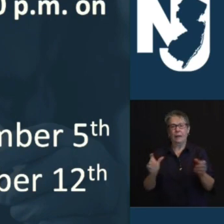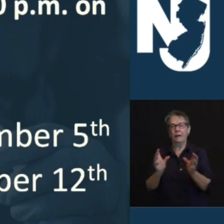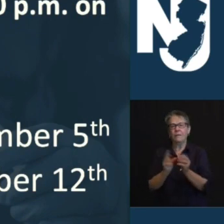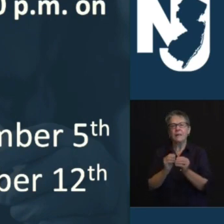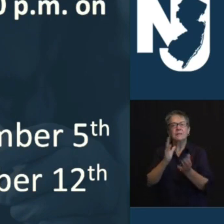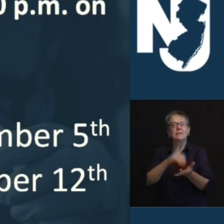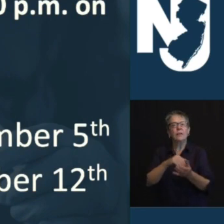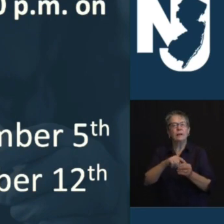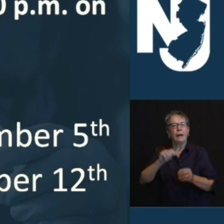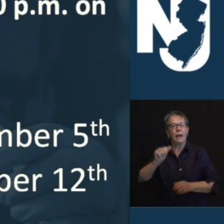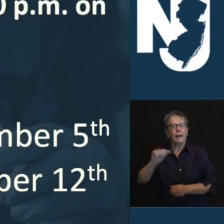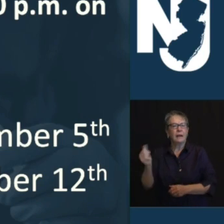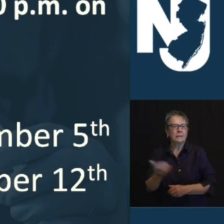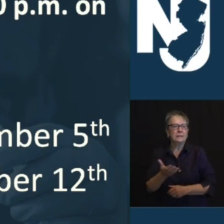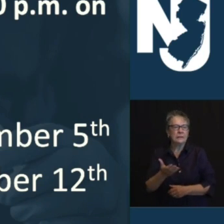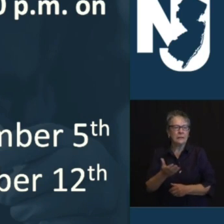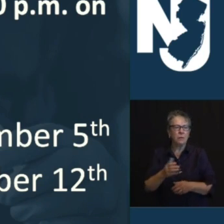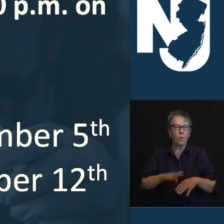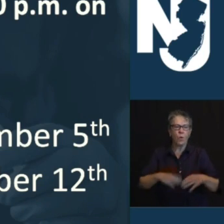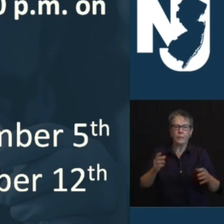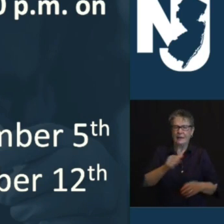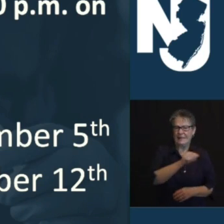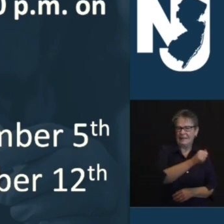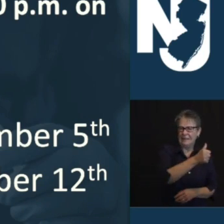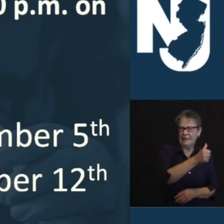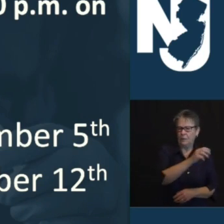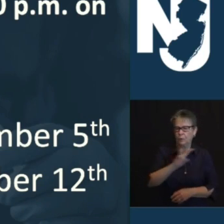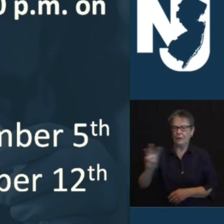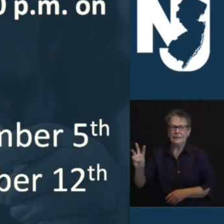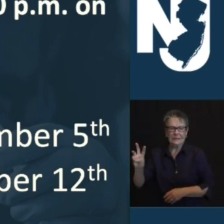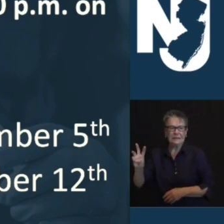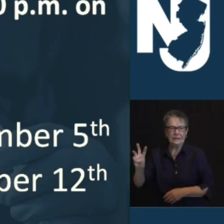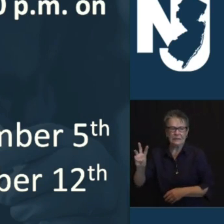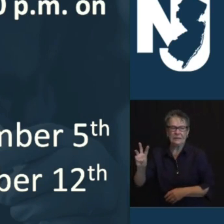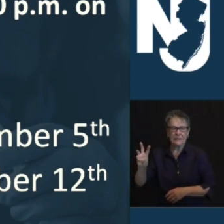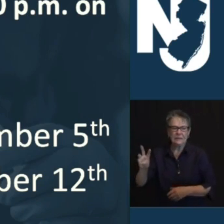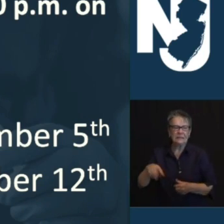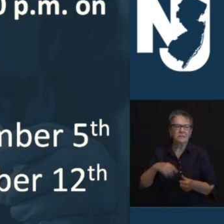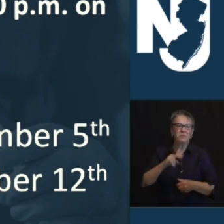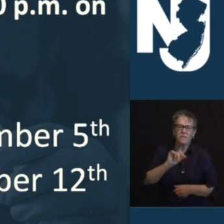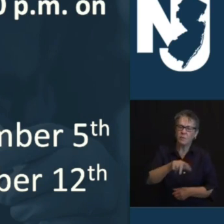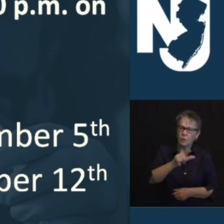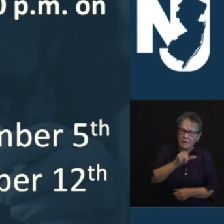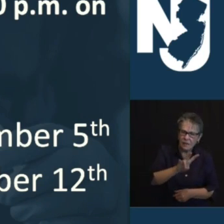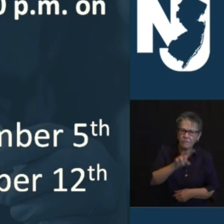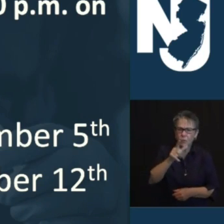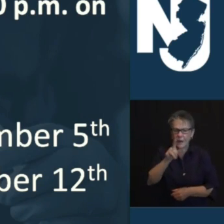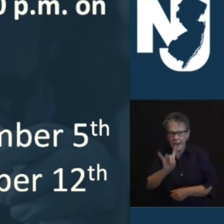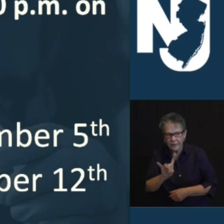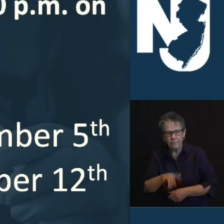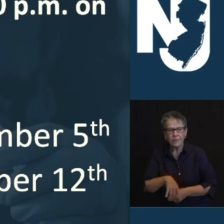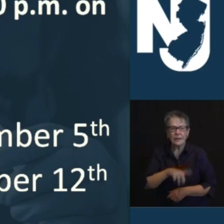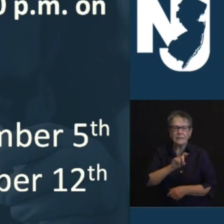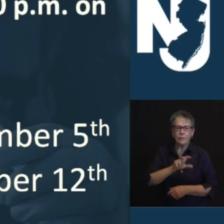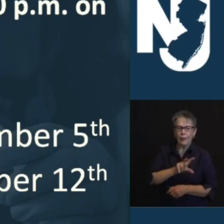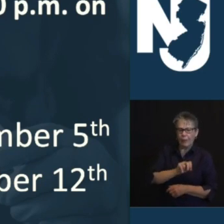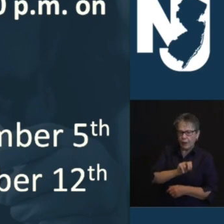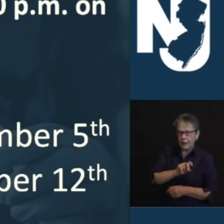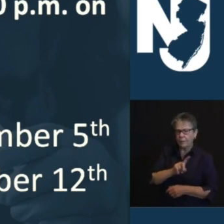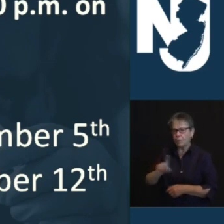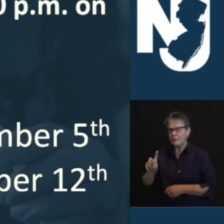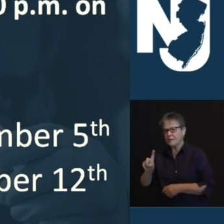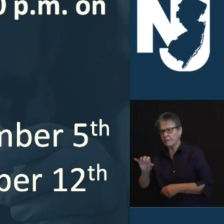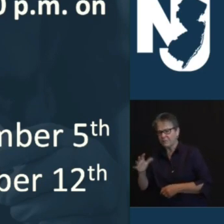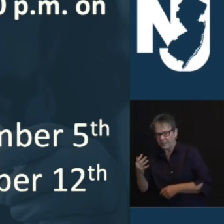this week, from 10 a.m. to 6 p.m., as well as Monday through Saturday of next week. That's November 30th through